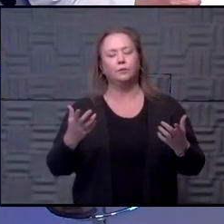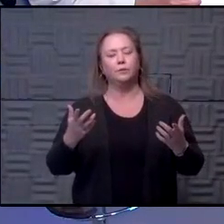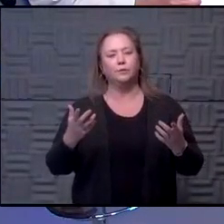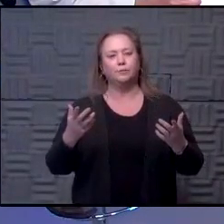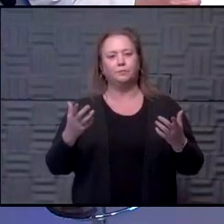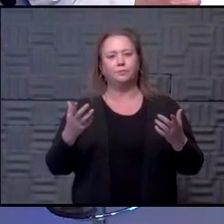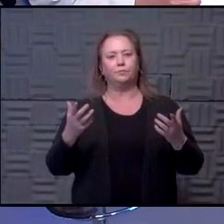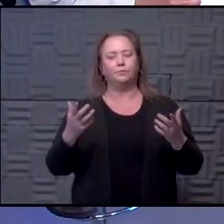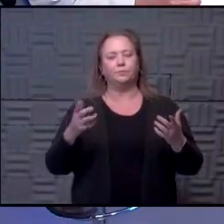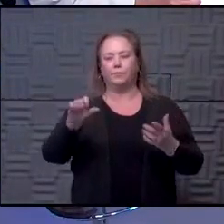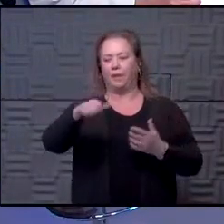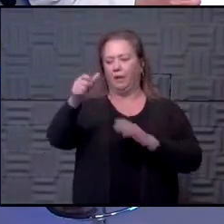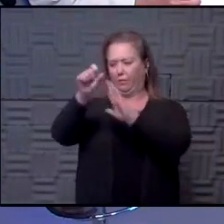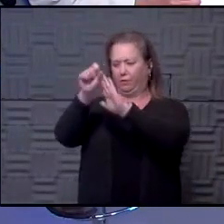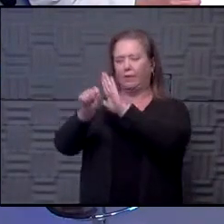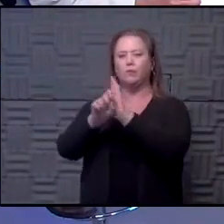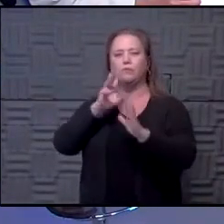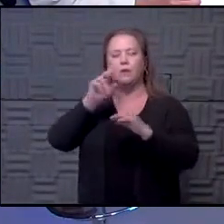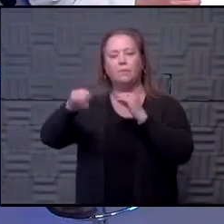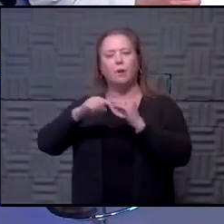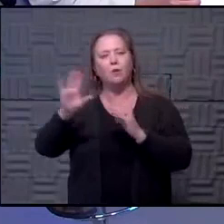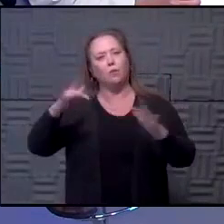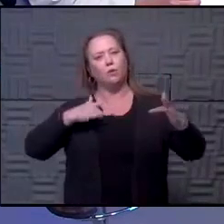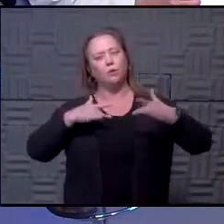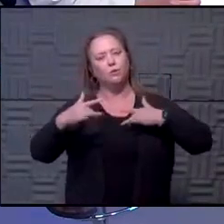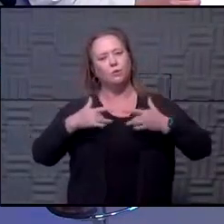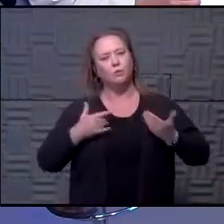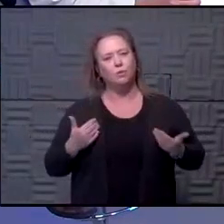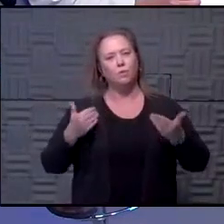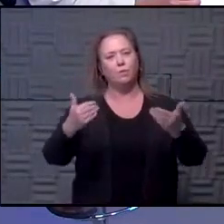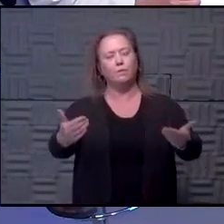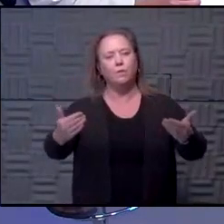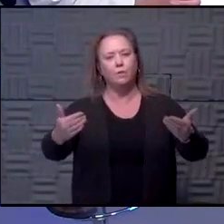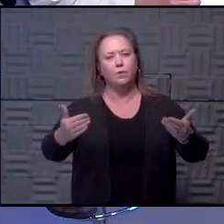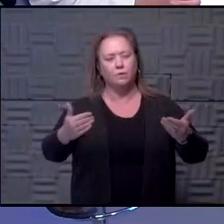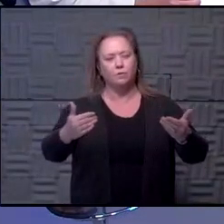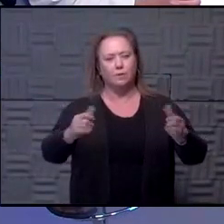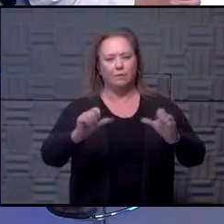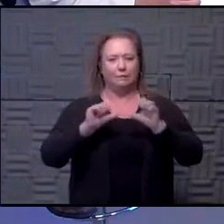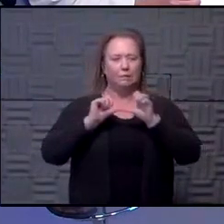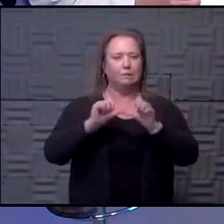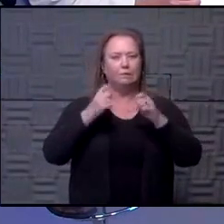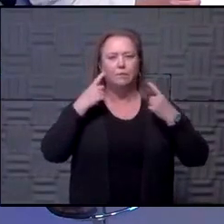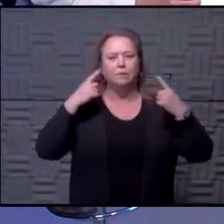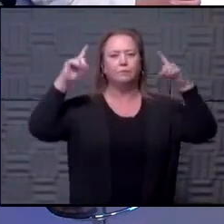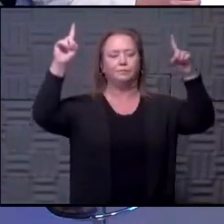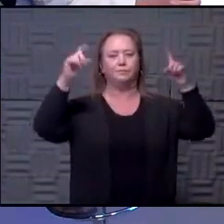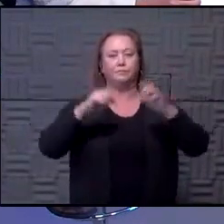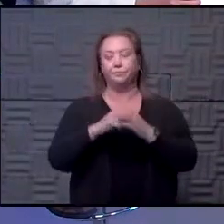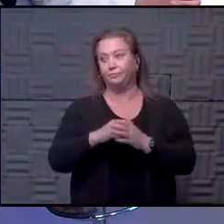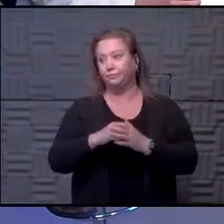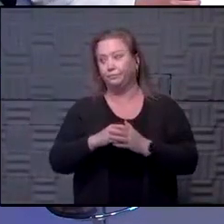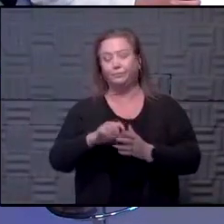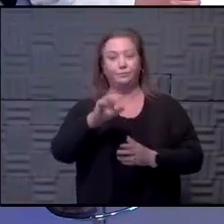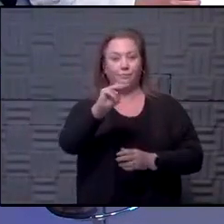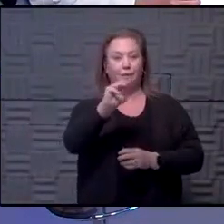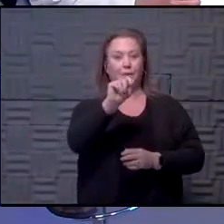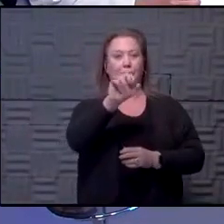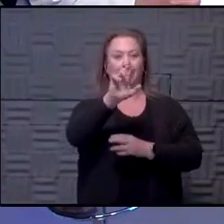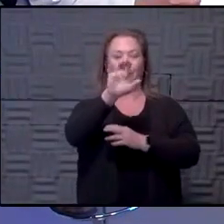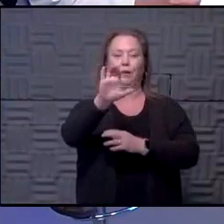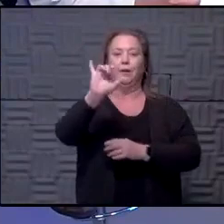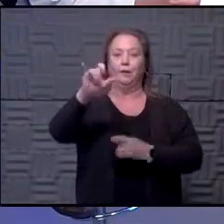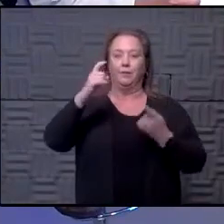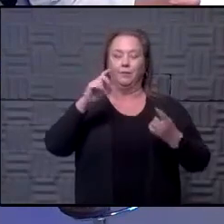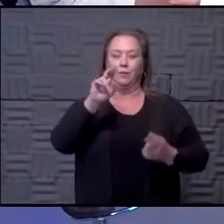the other states, but what are some of your concerns moving forward so that we stay the course? Wow, first of all, that is great news. Yeah. But